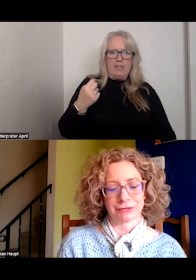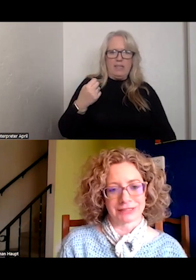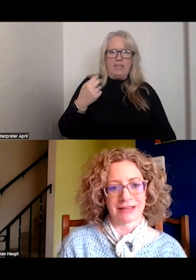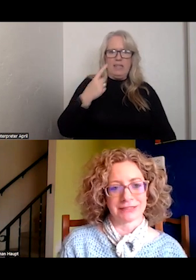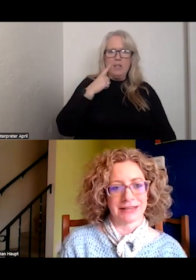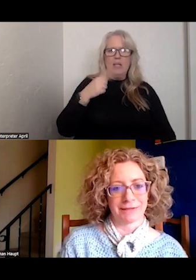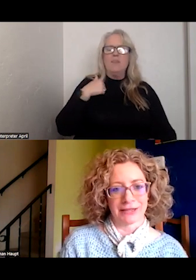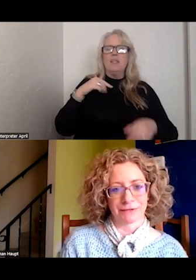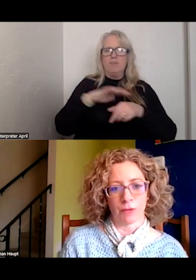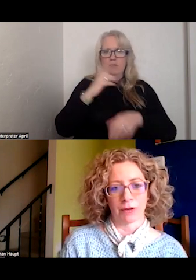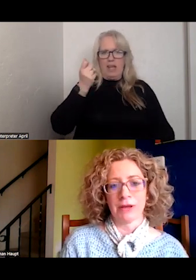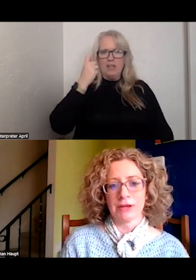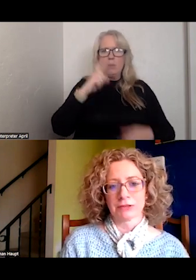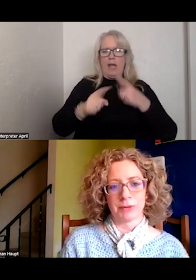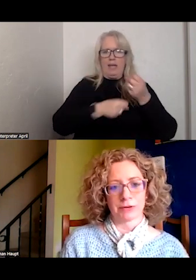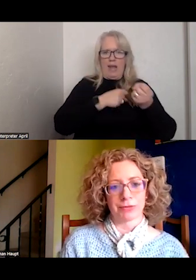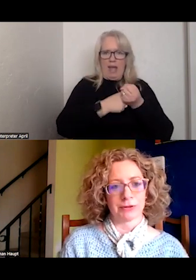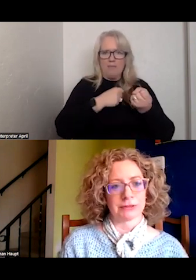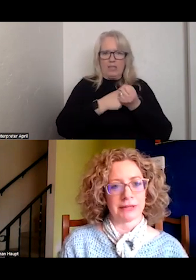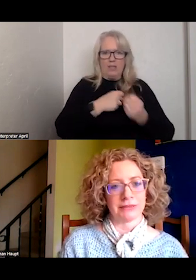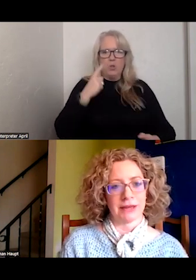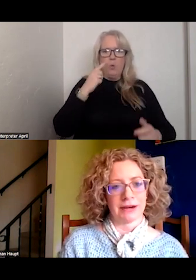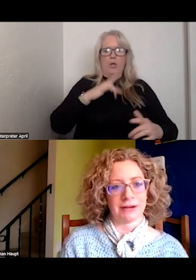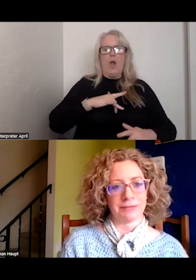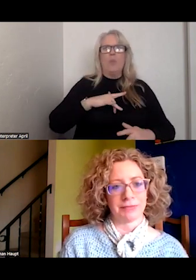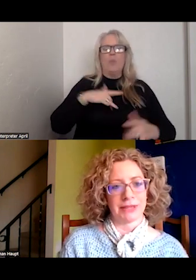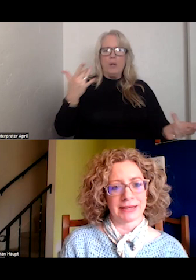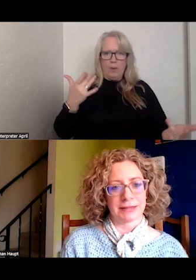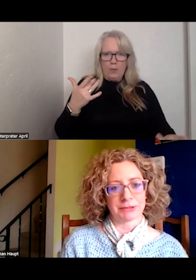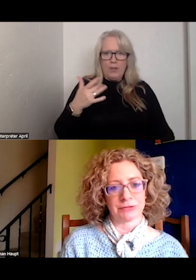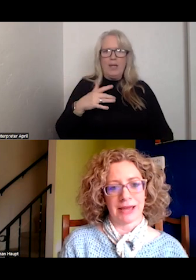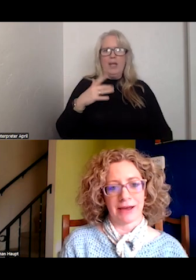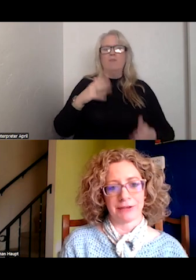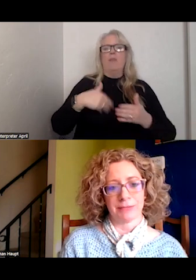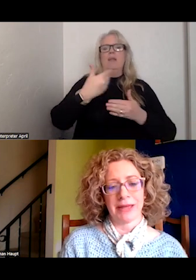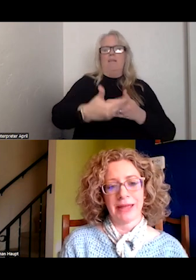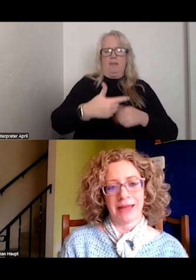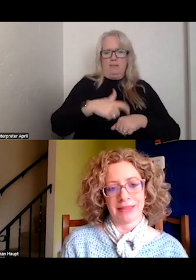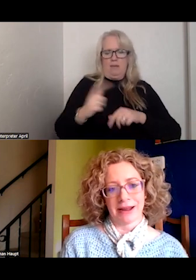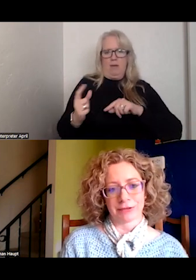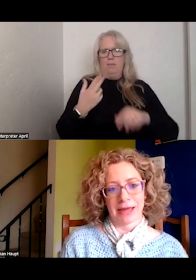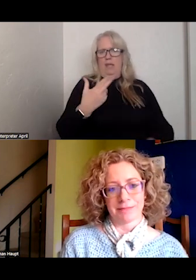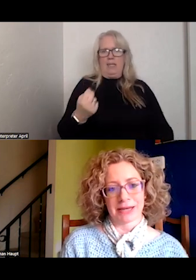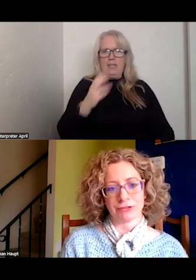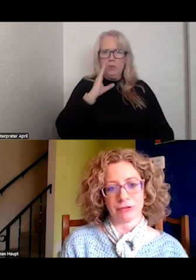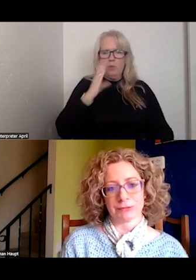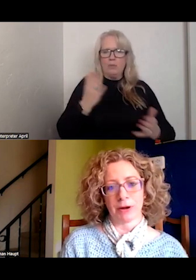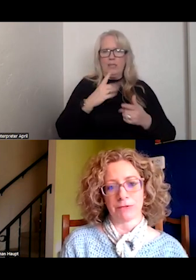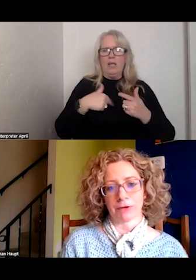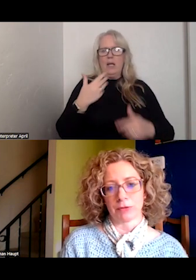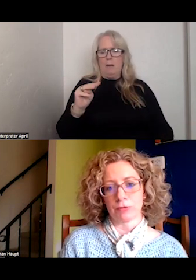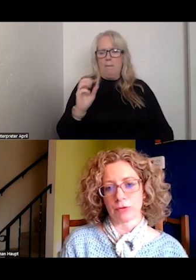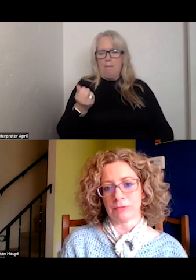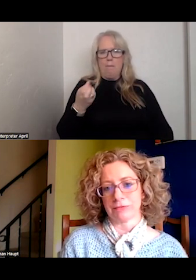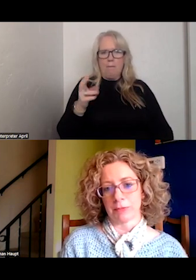fully he understands and advocates for. So we are thrilled in the next episode to have him. And then after that, Megan